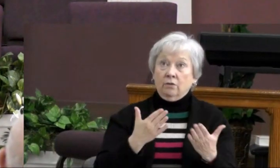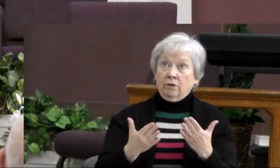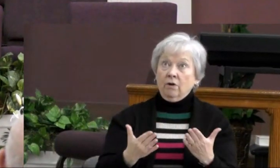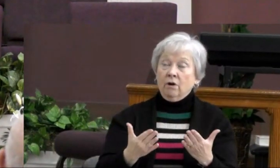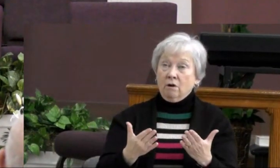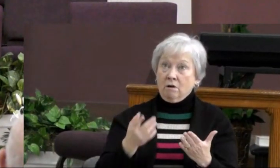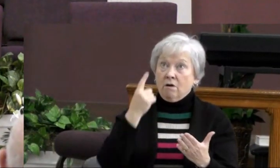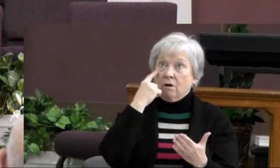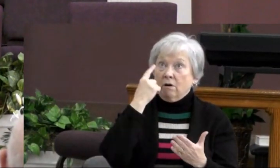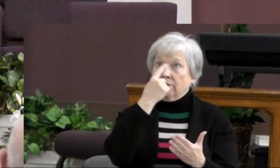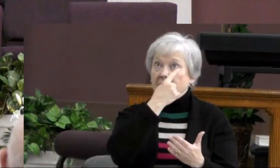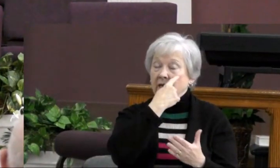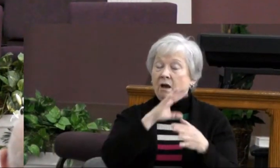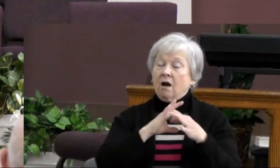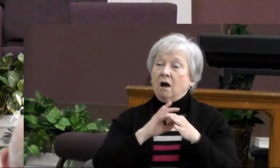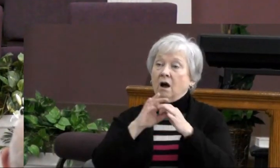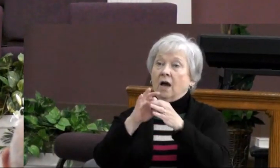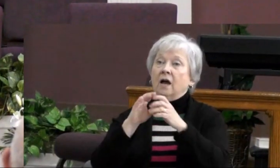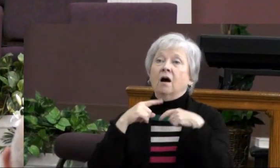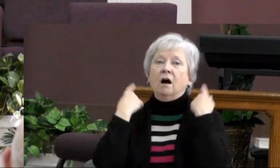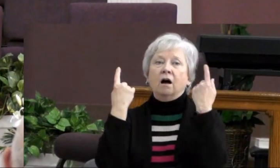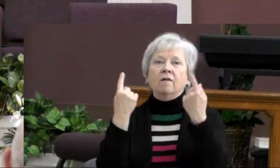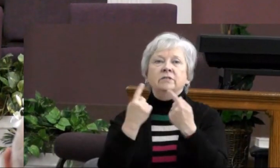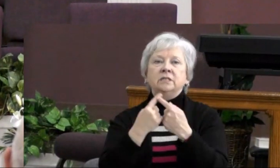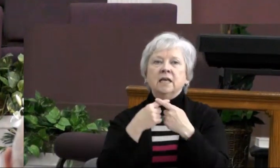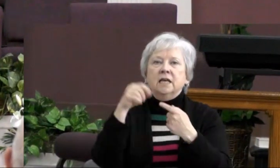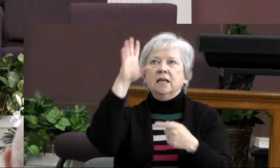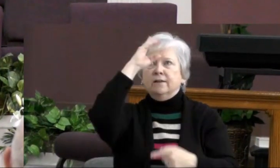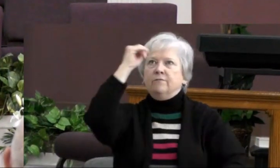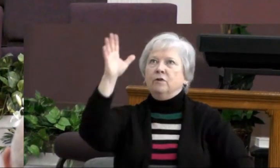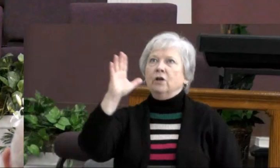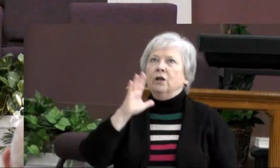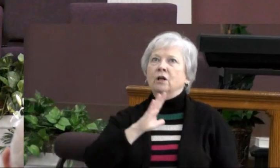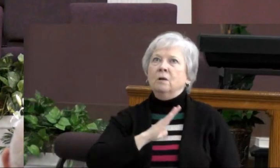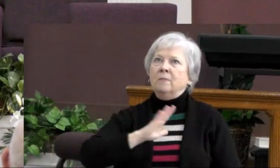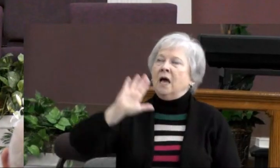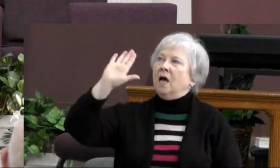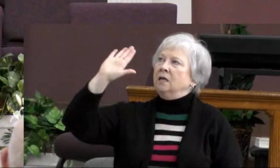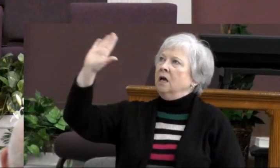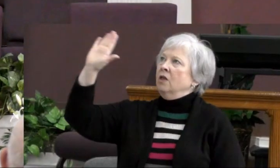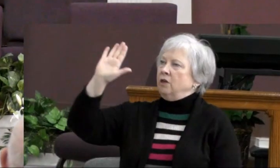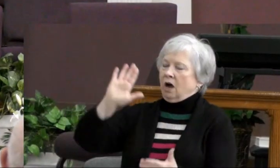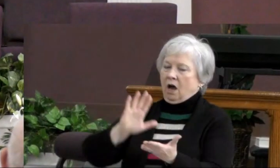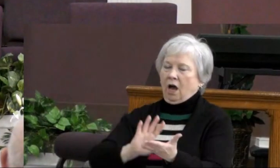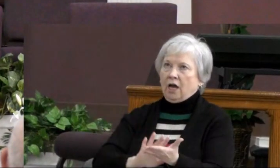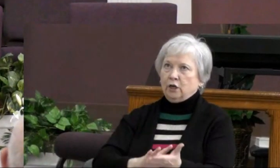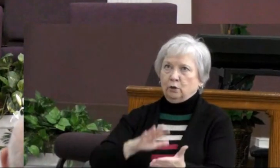Though the eye of sinful man.